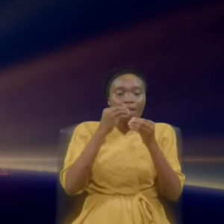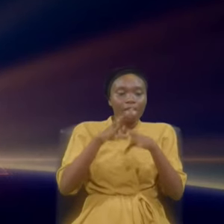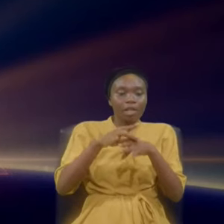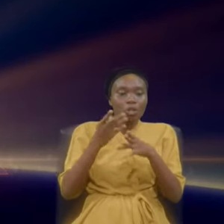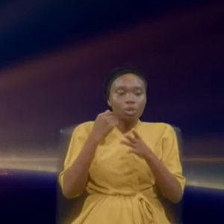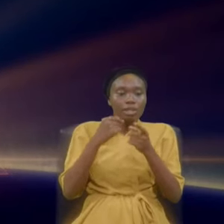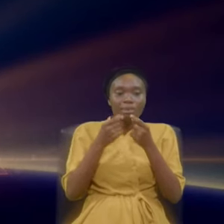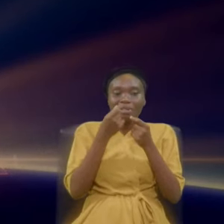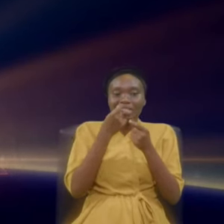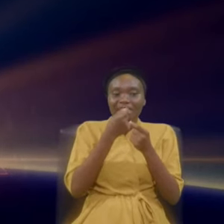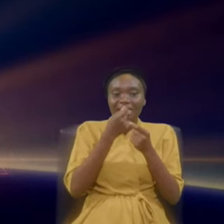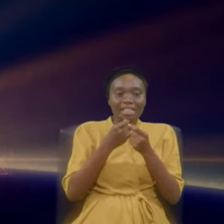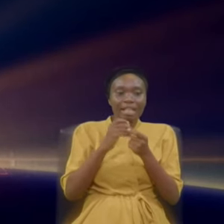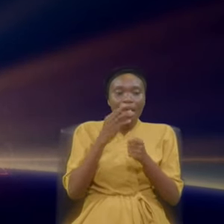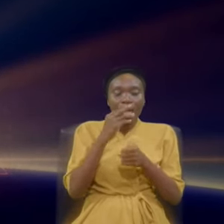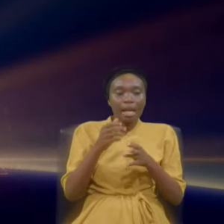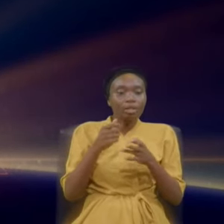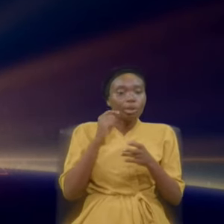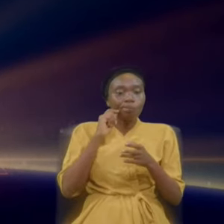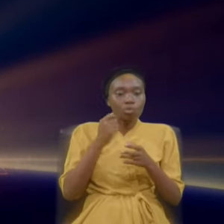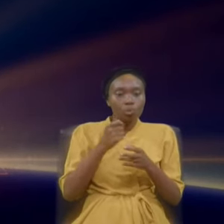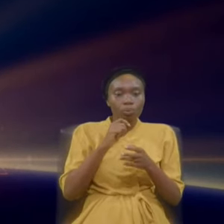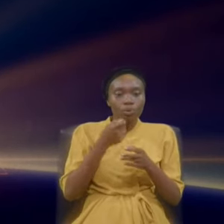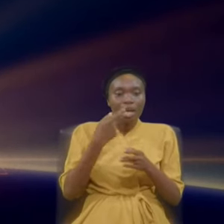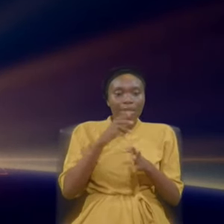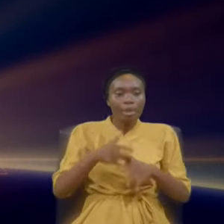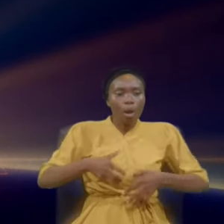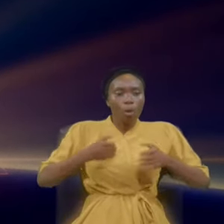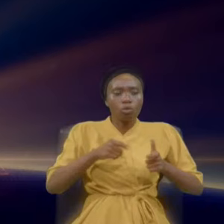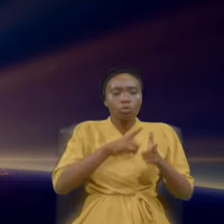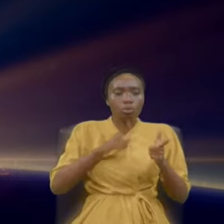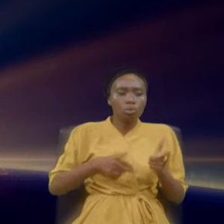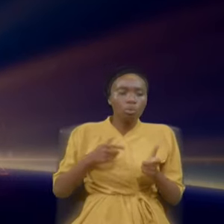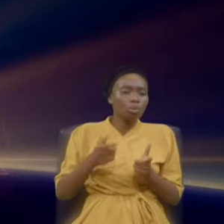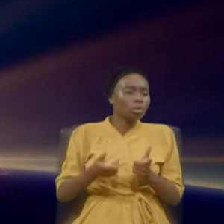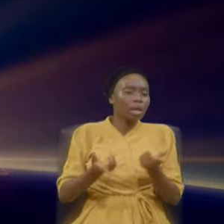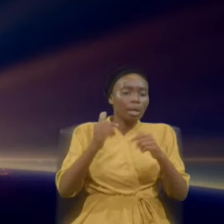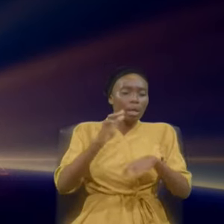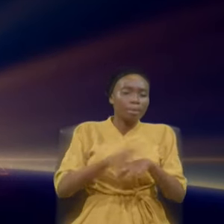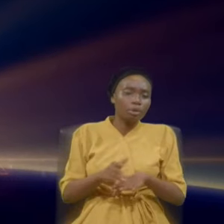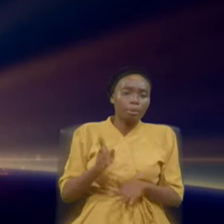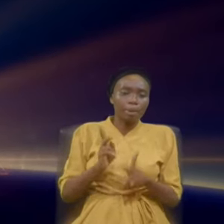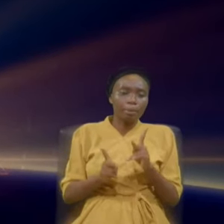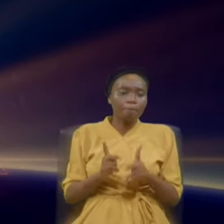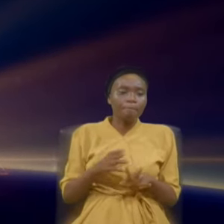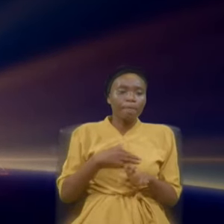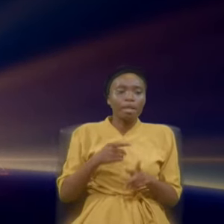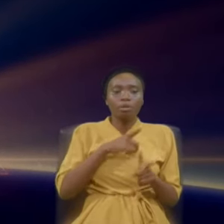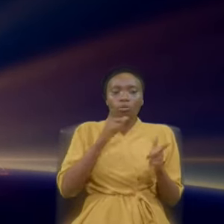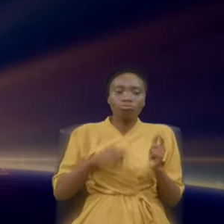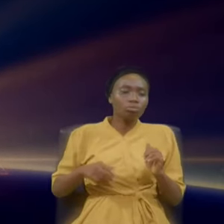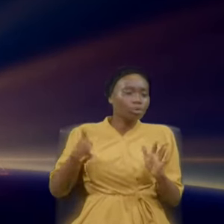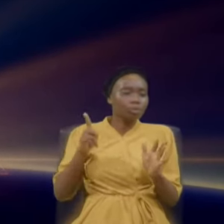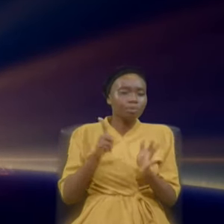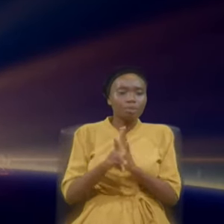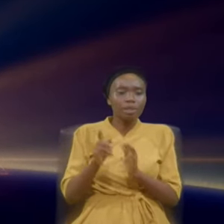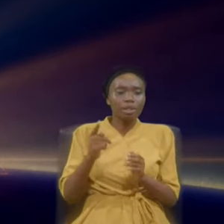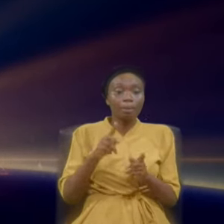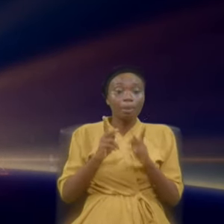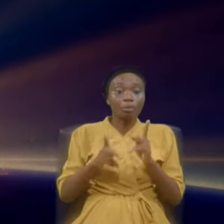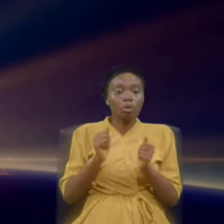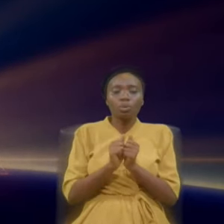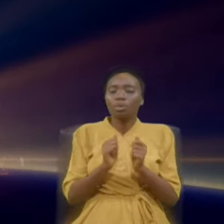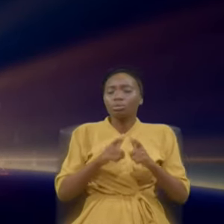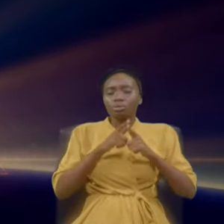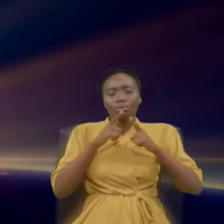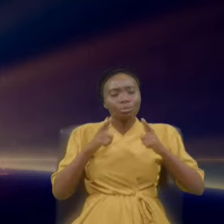yet between their teeth, ere it was chewed, the wrath of the Lord was kindled against the people, and the Lord smote the